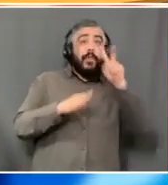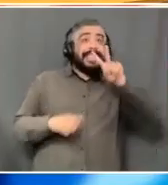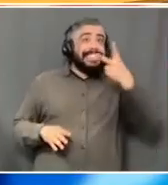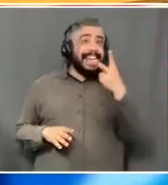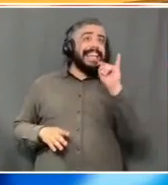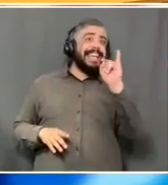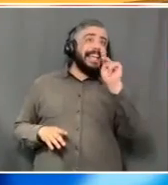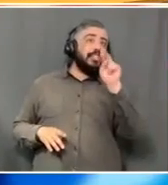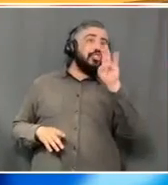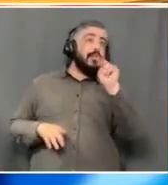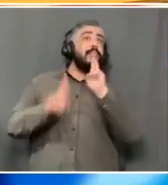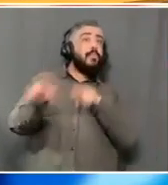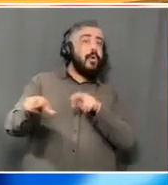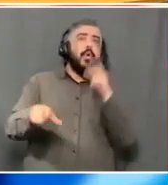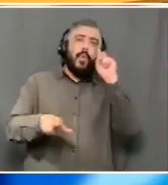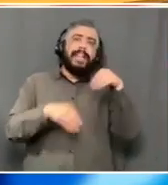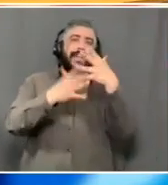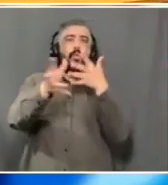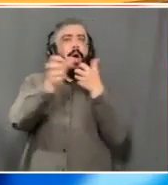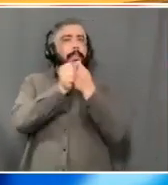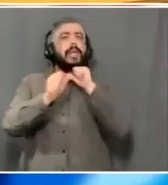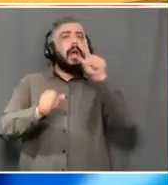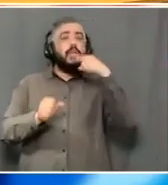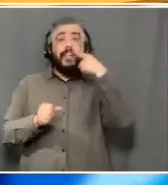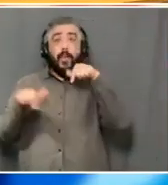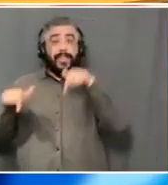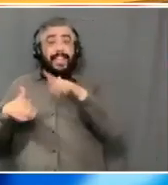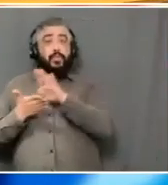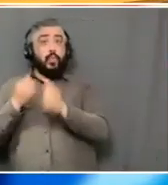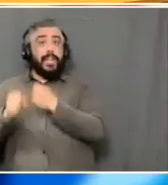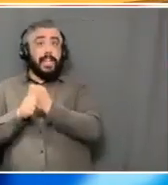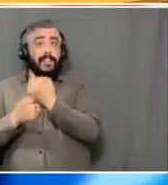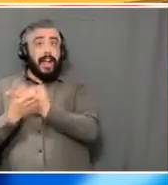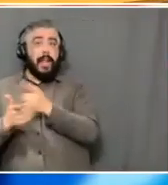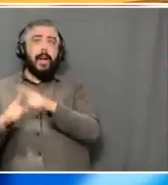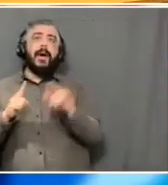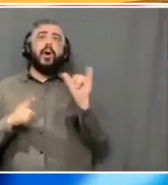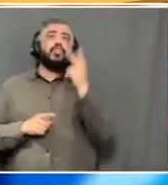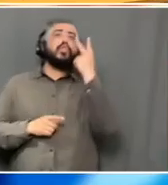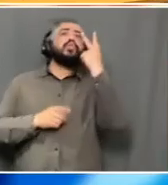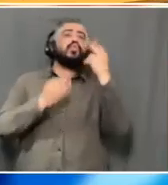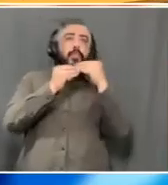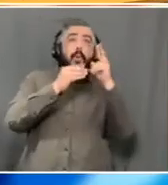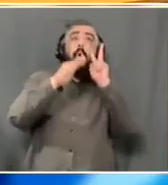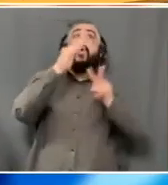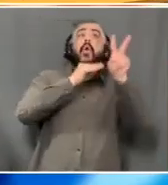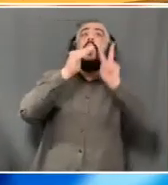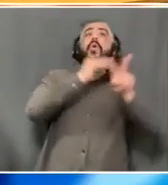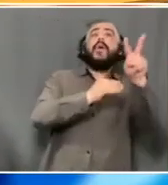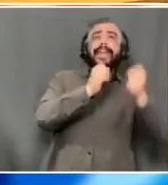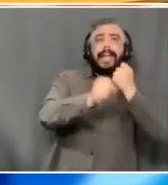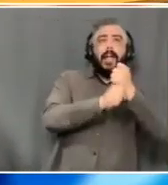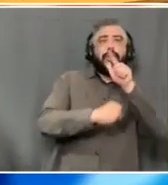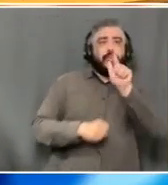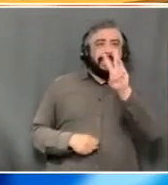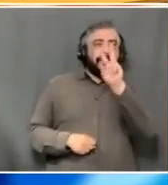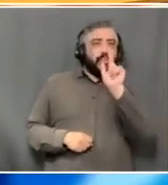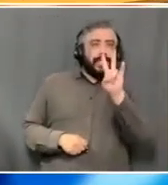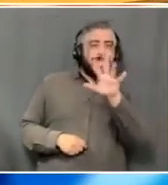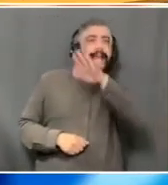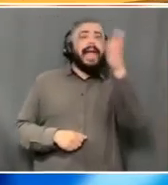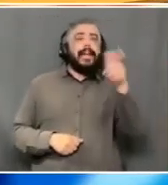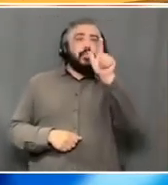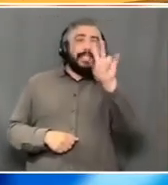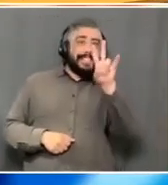update on not only the current fiscal year's finances, but also on the 2 additional out years, the 26-27 and 27-28